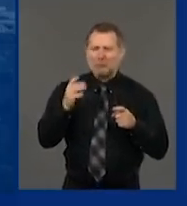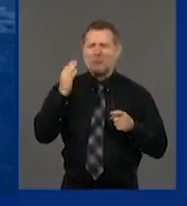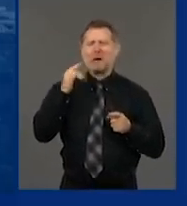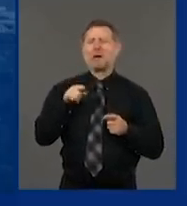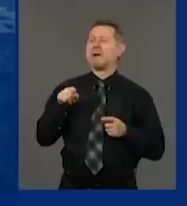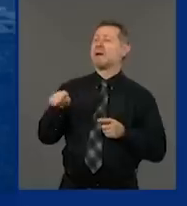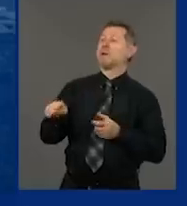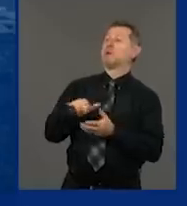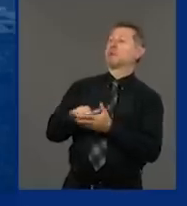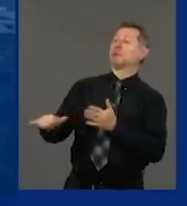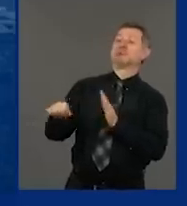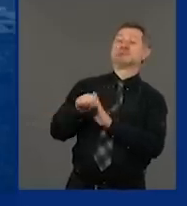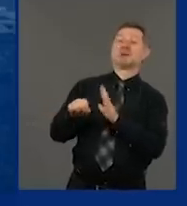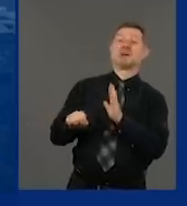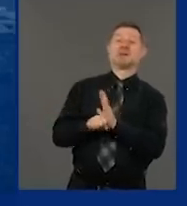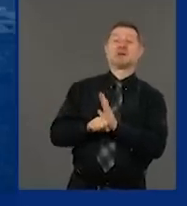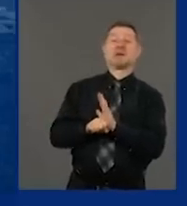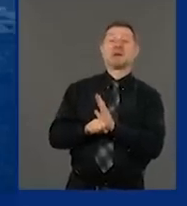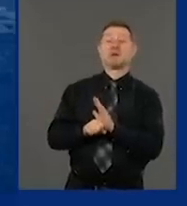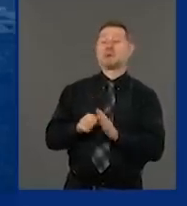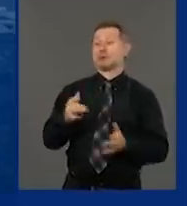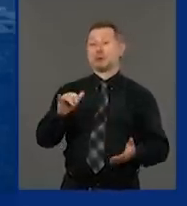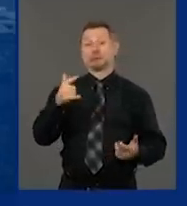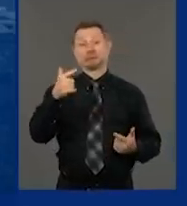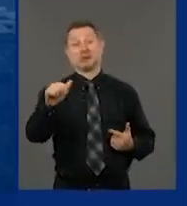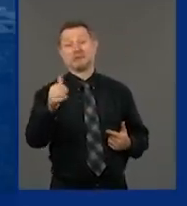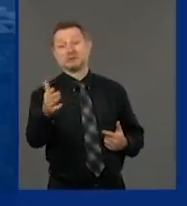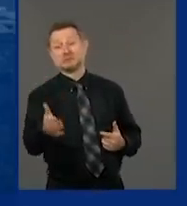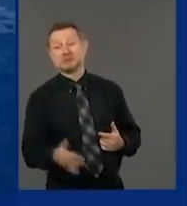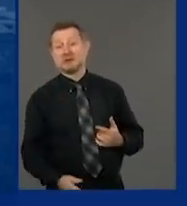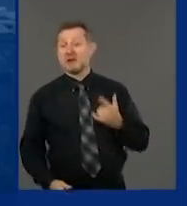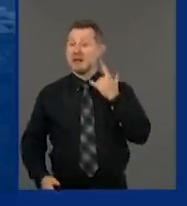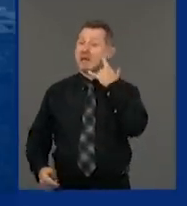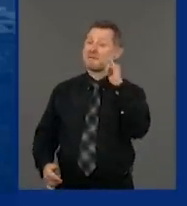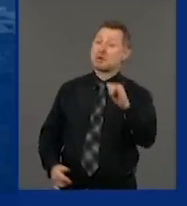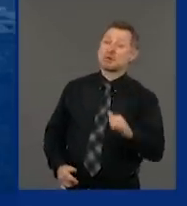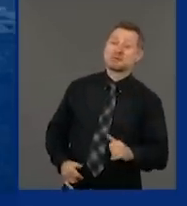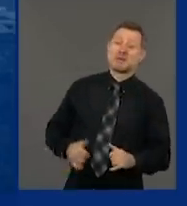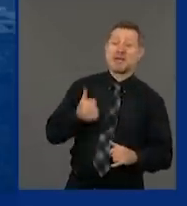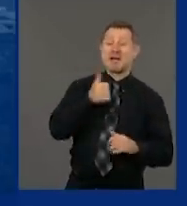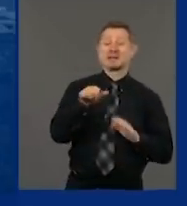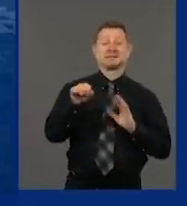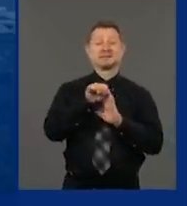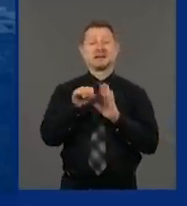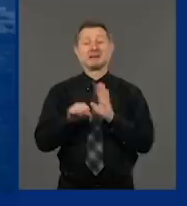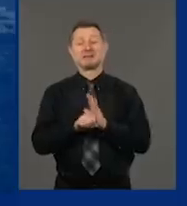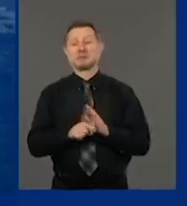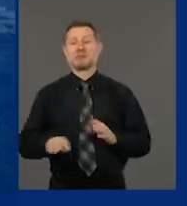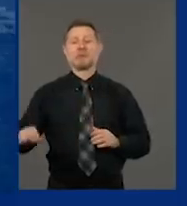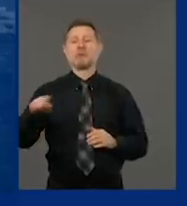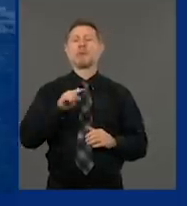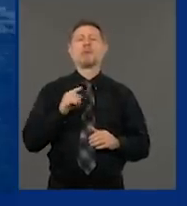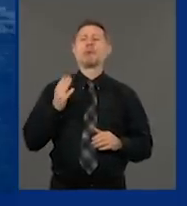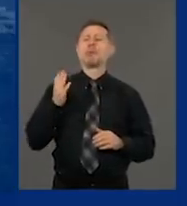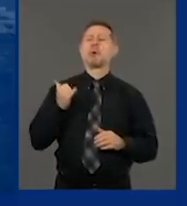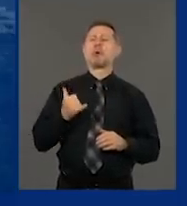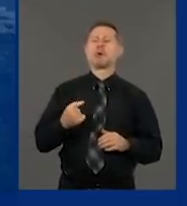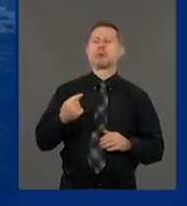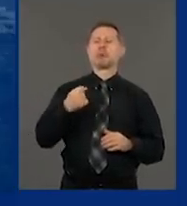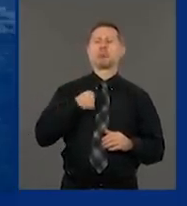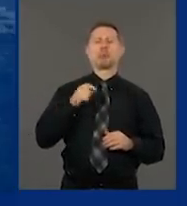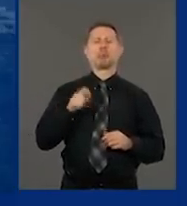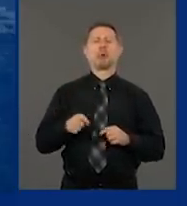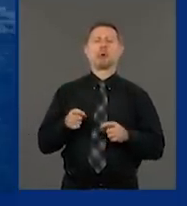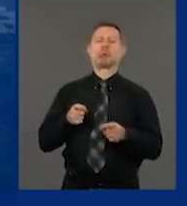State or the state of Georgia or the state of California or any of these states handling